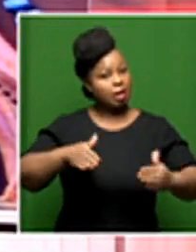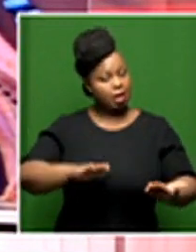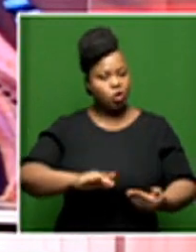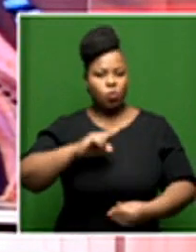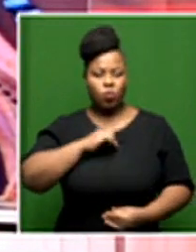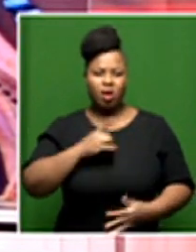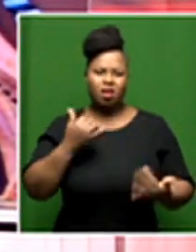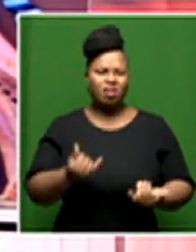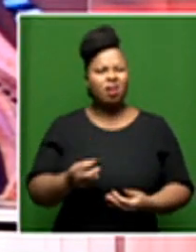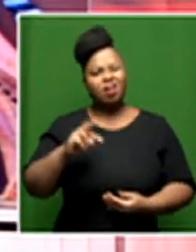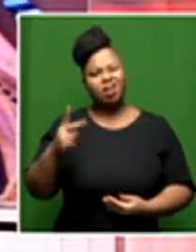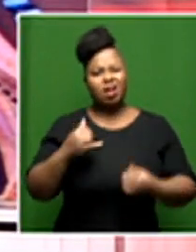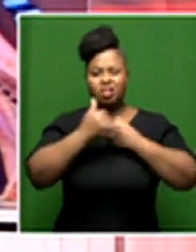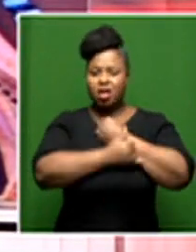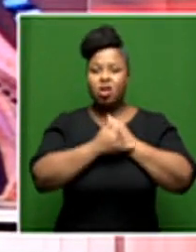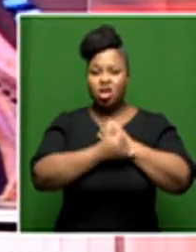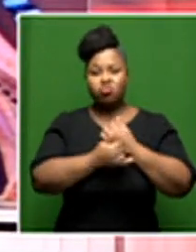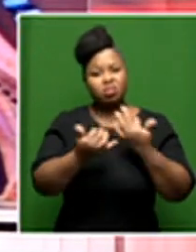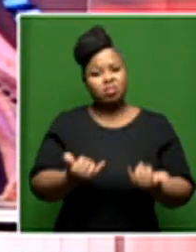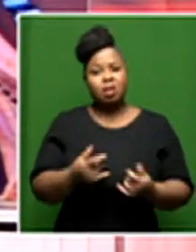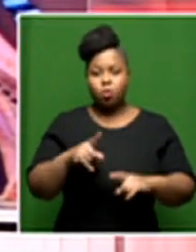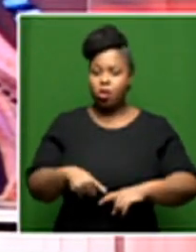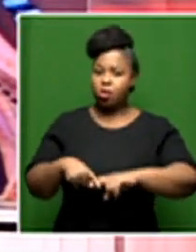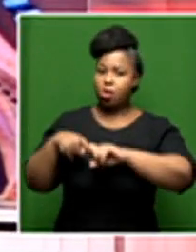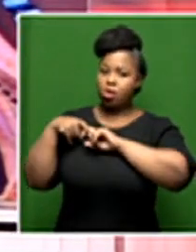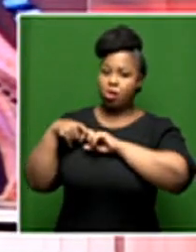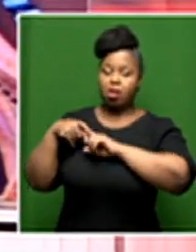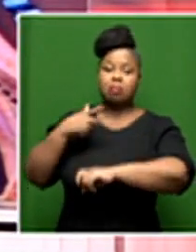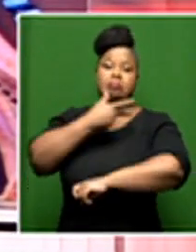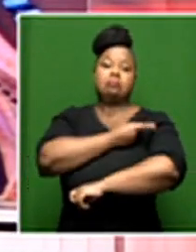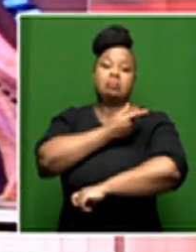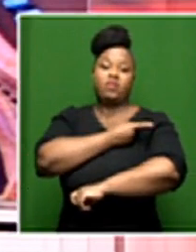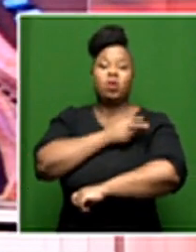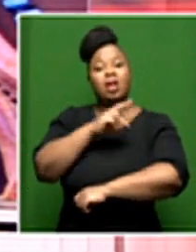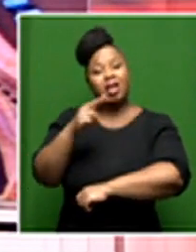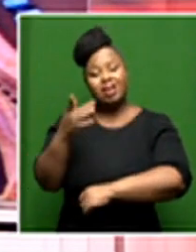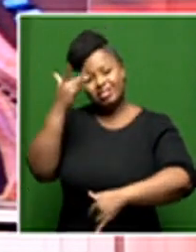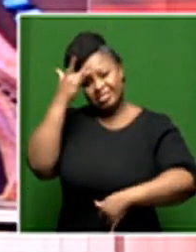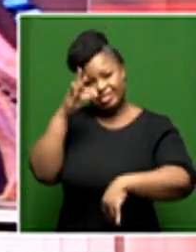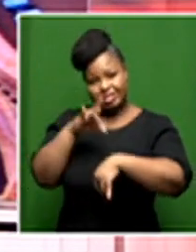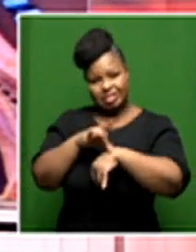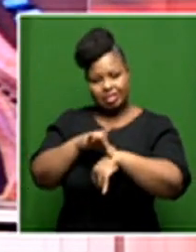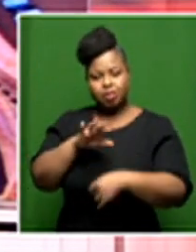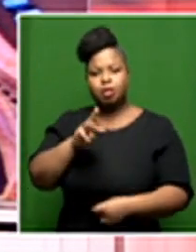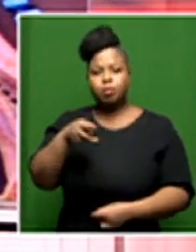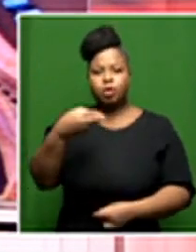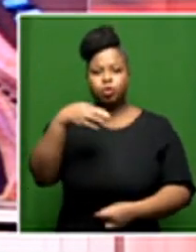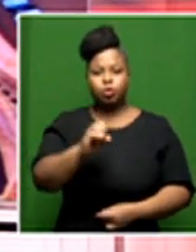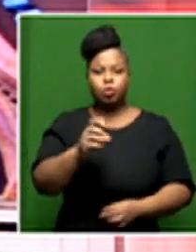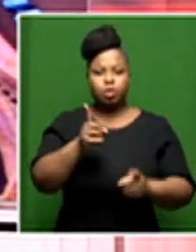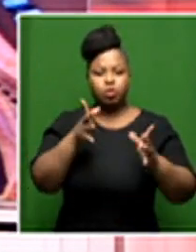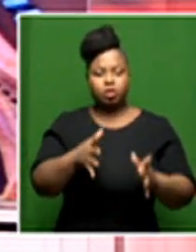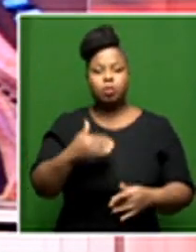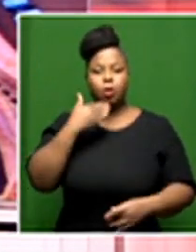pandemic forces some countries to temporarily halt vaccinations for other deadly diseases. WHO